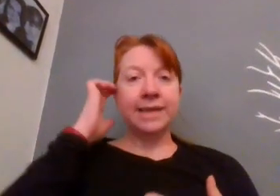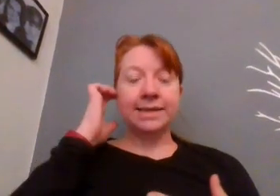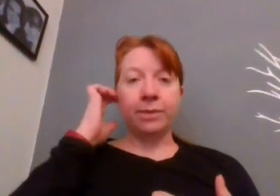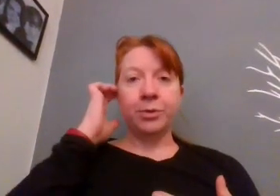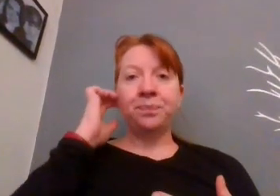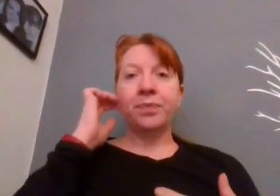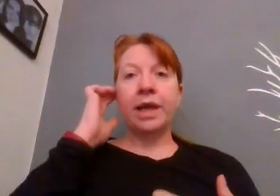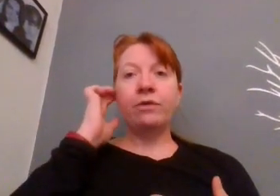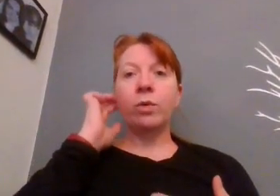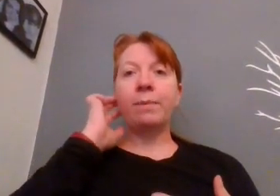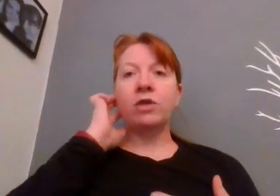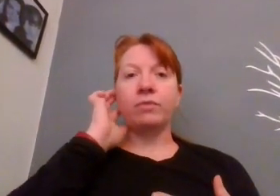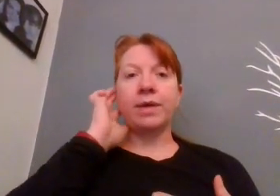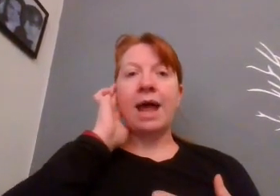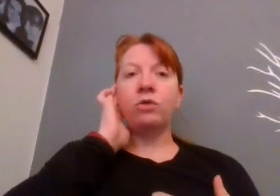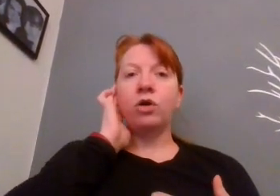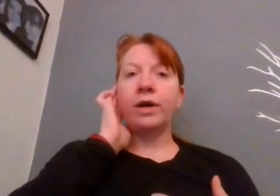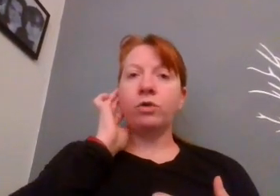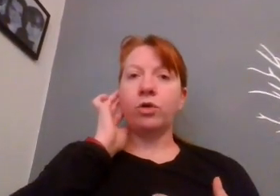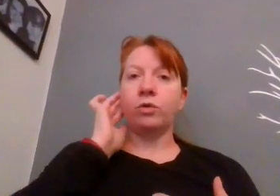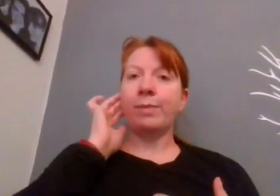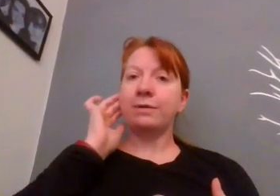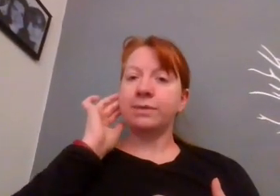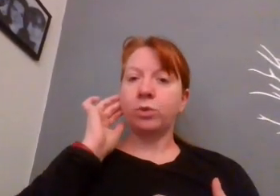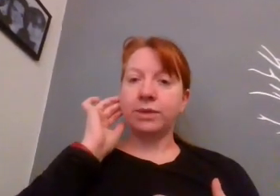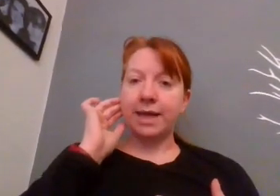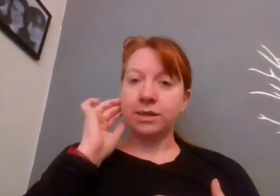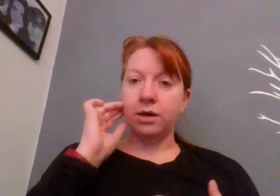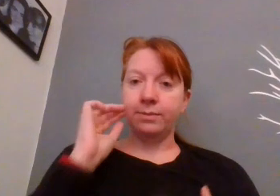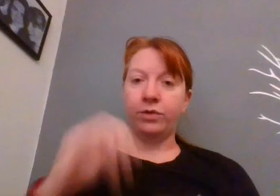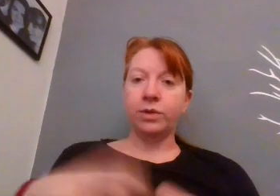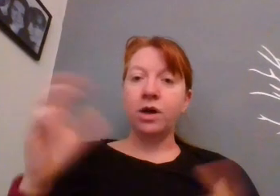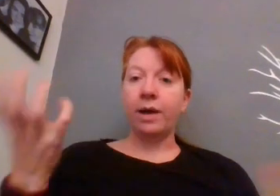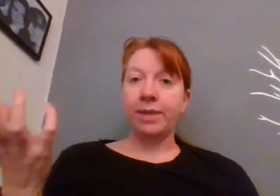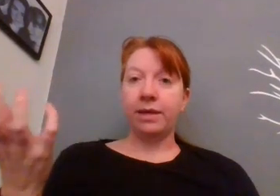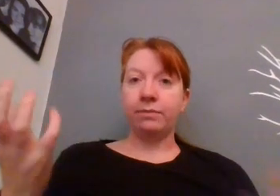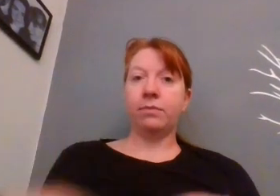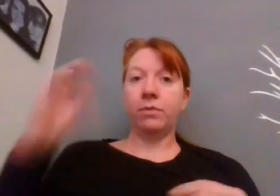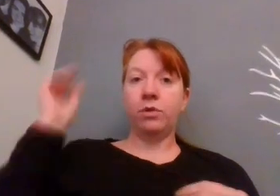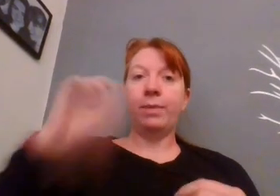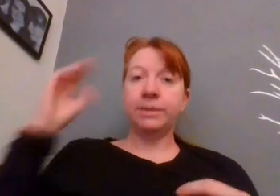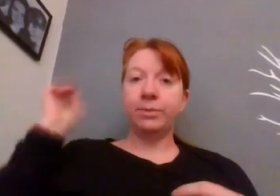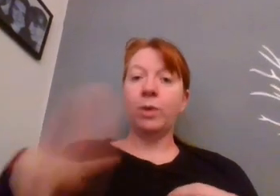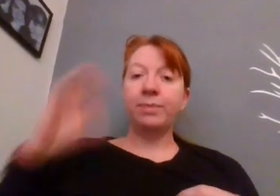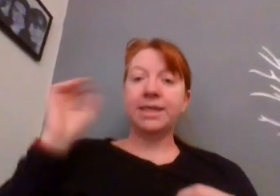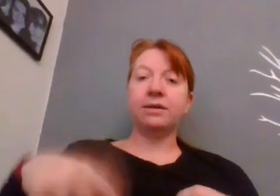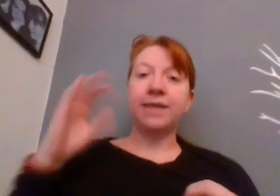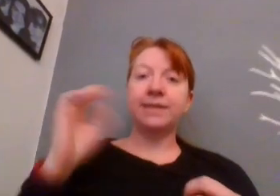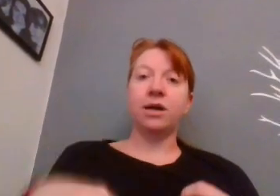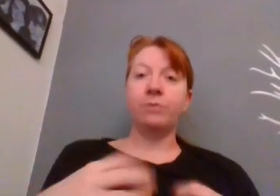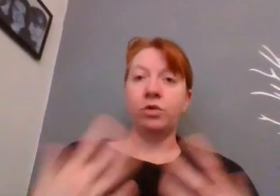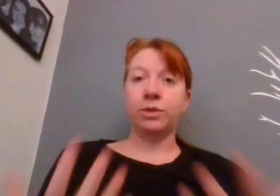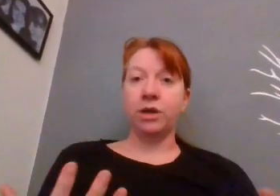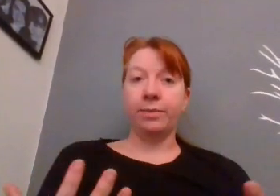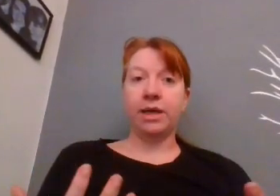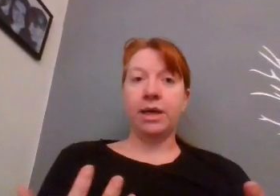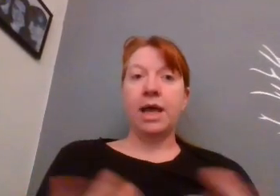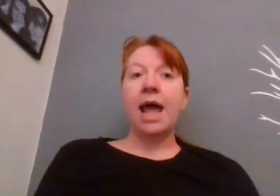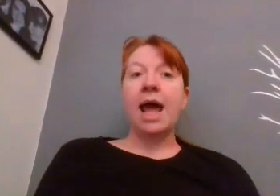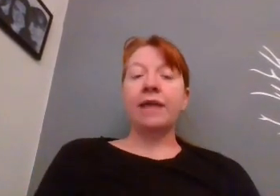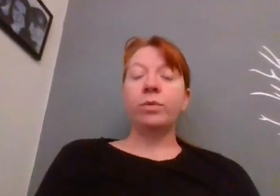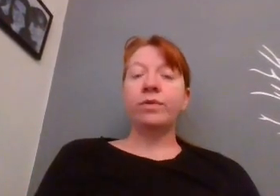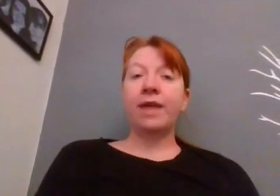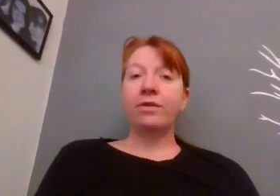So here's an example. If you were measuring how long it took you to bounce a ball 10 times, if you were timing it, bounce a ball up and down 10 times and you were timing